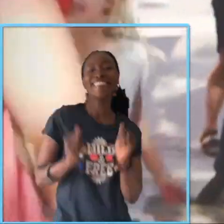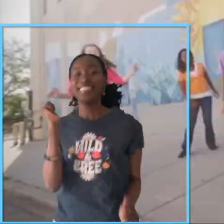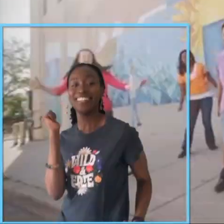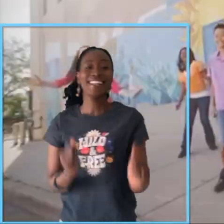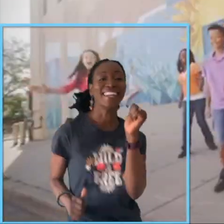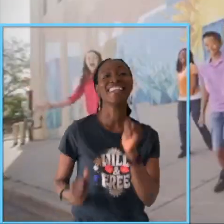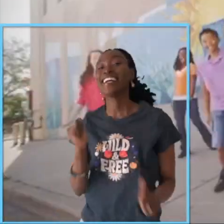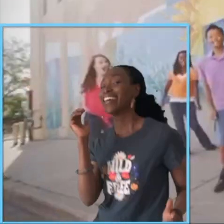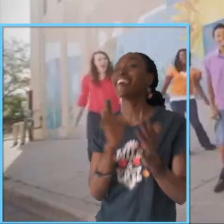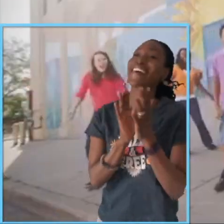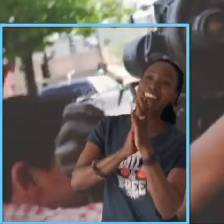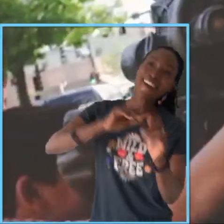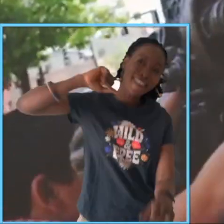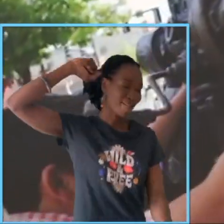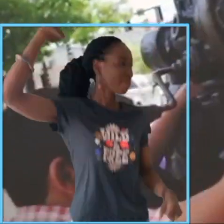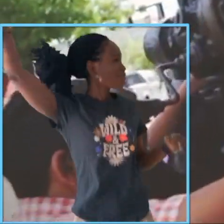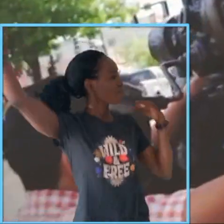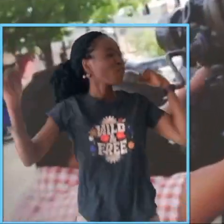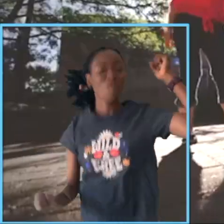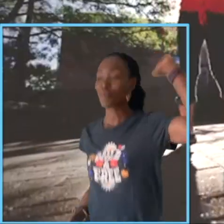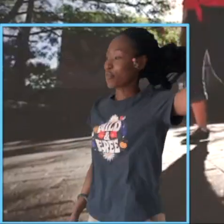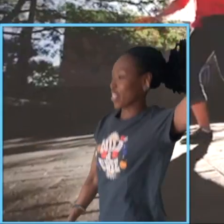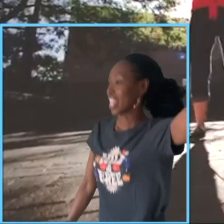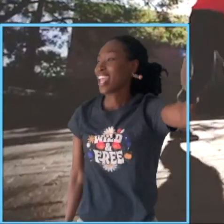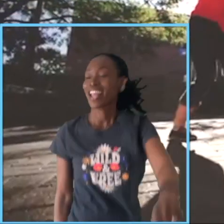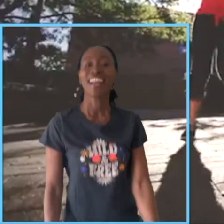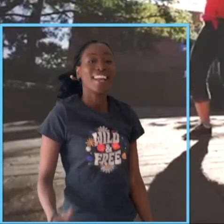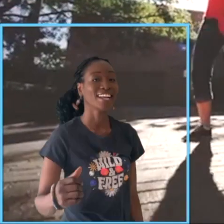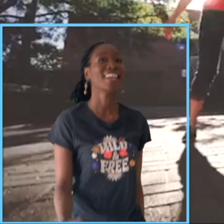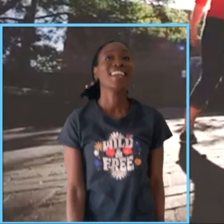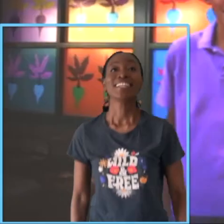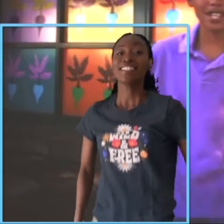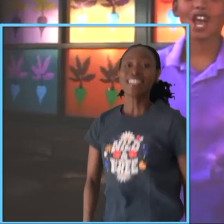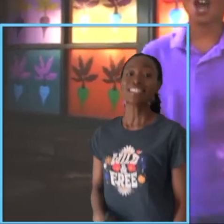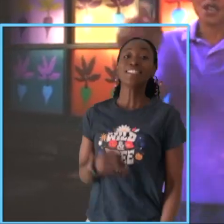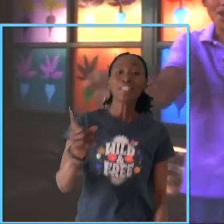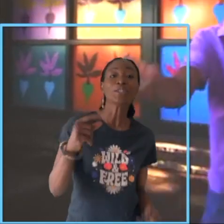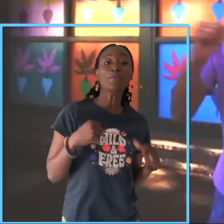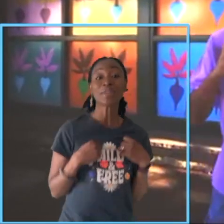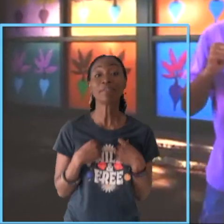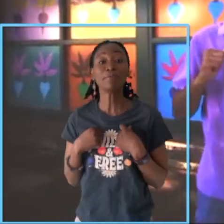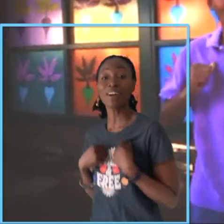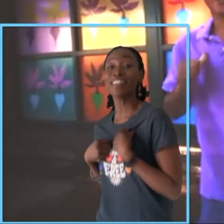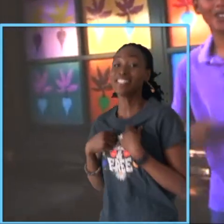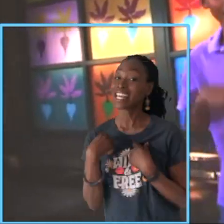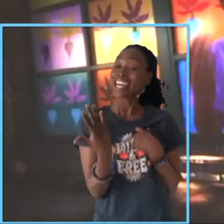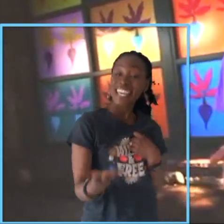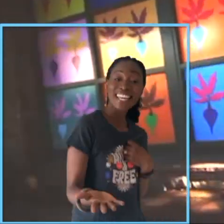Yeah.